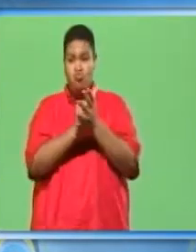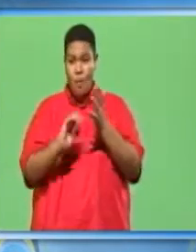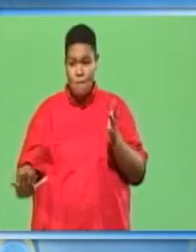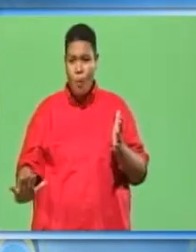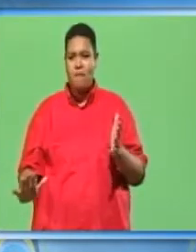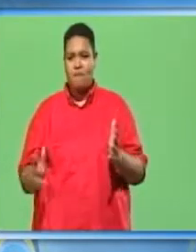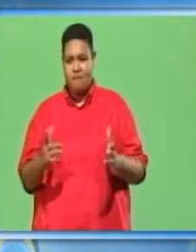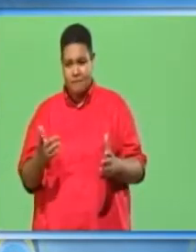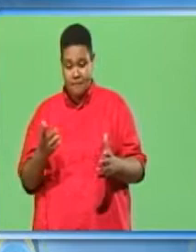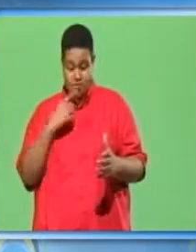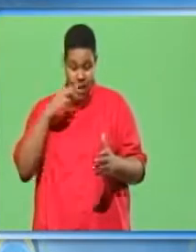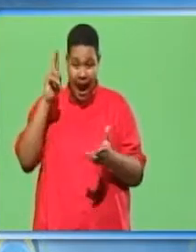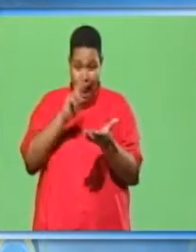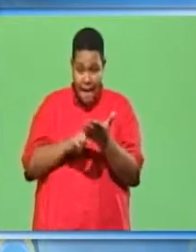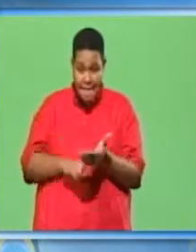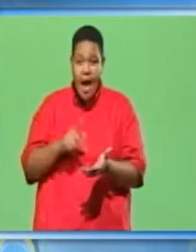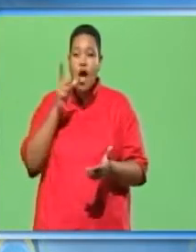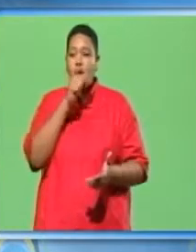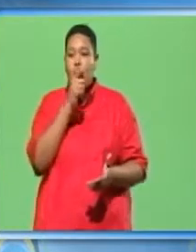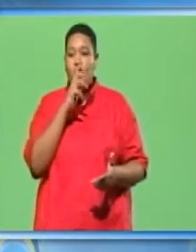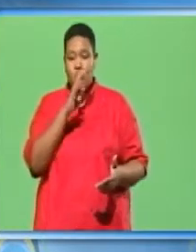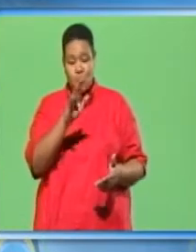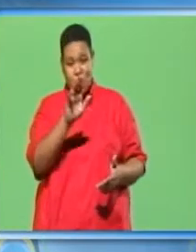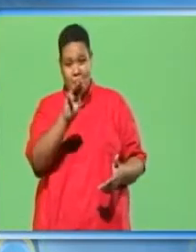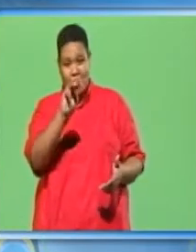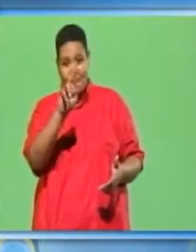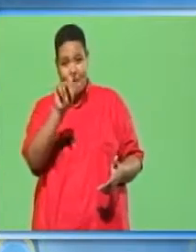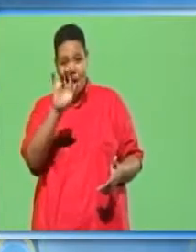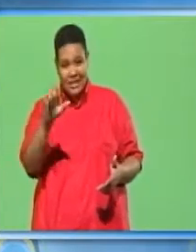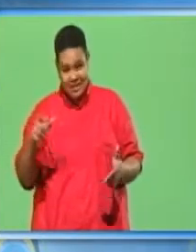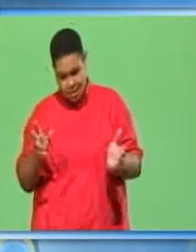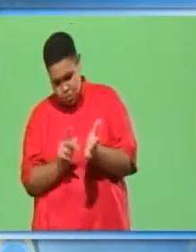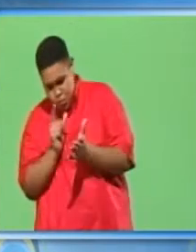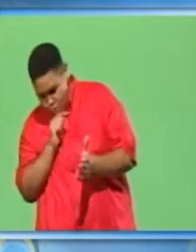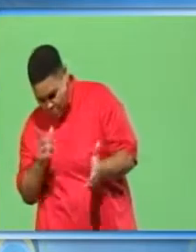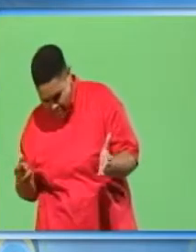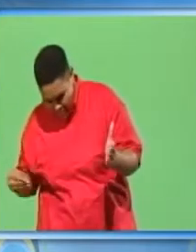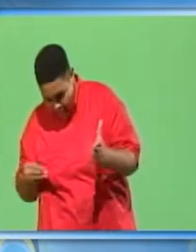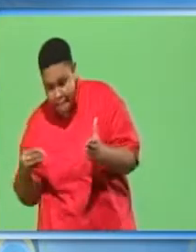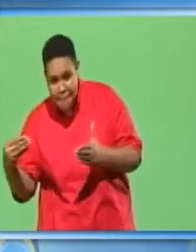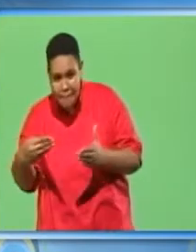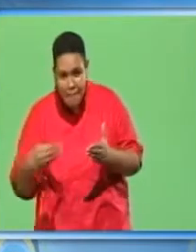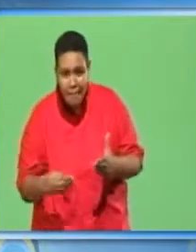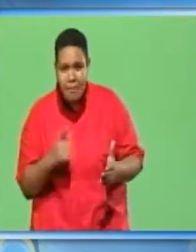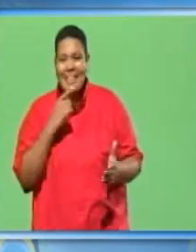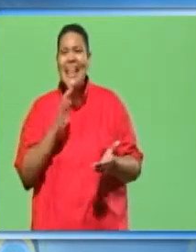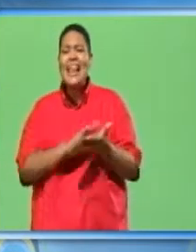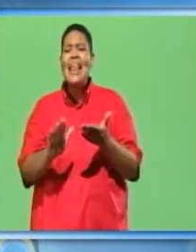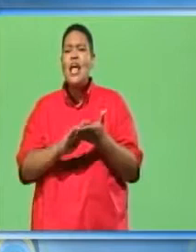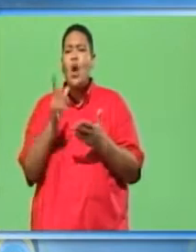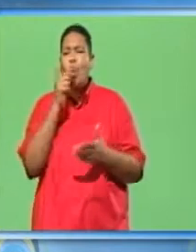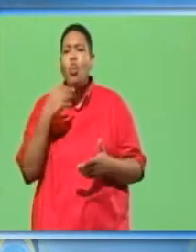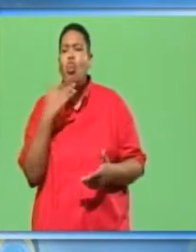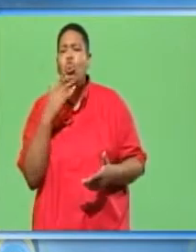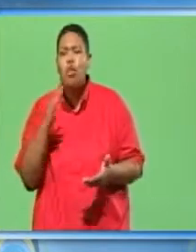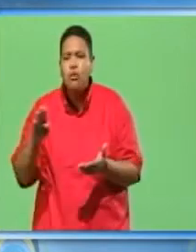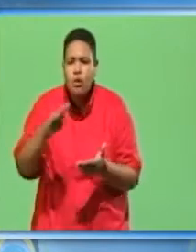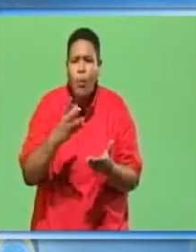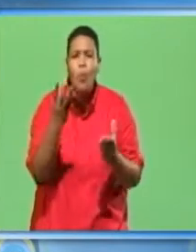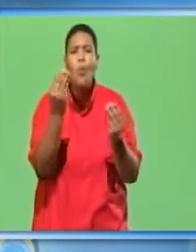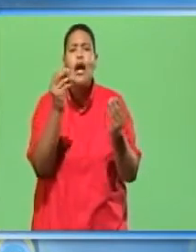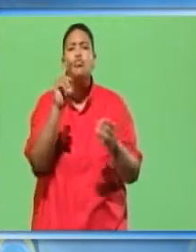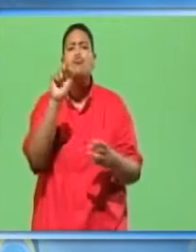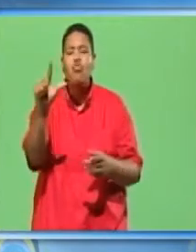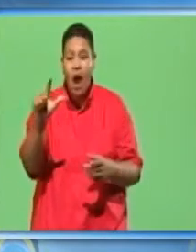clamp. Apply glue to the remaining mortise and tendons. Clean up excess glue with a wet rag. 5. Sand